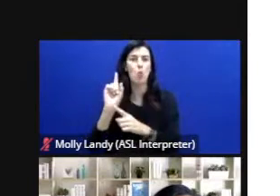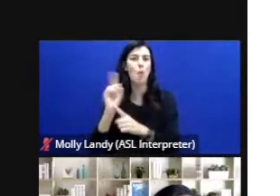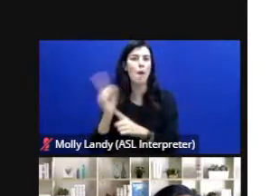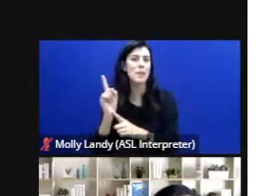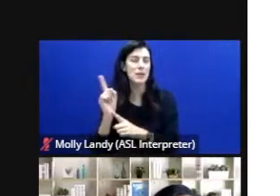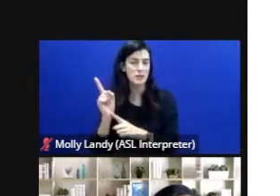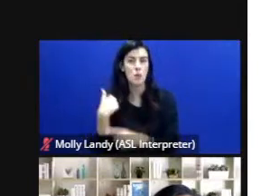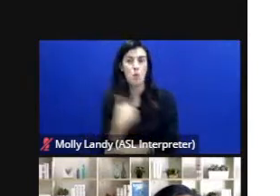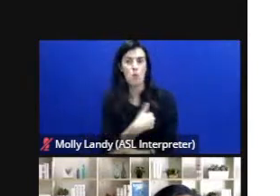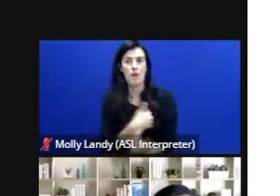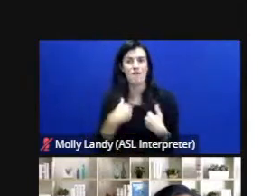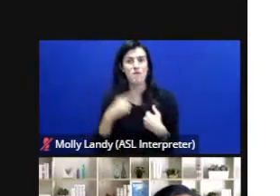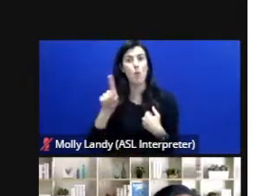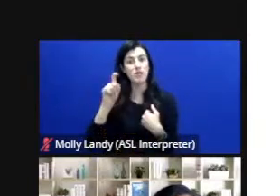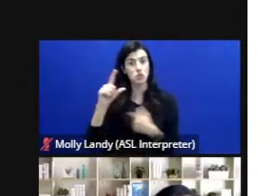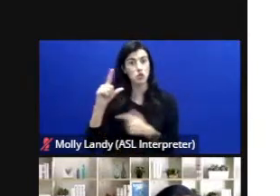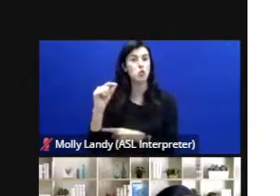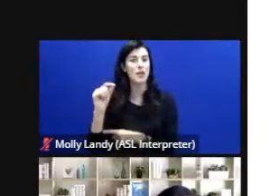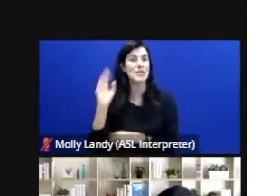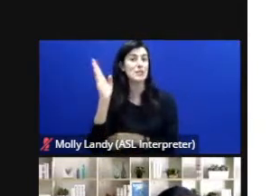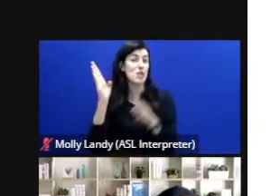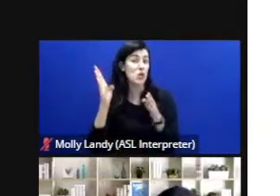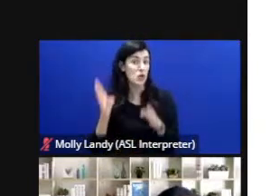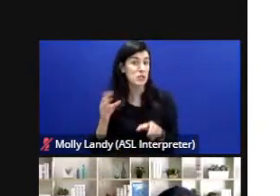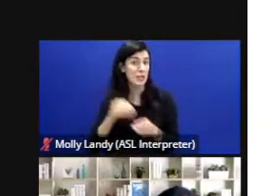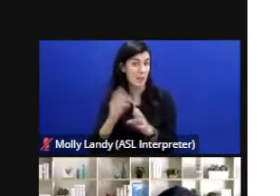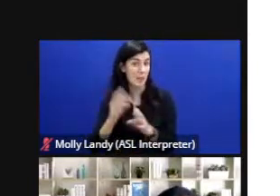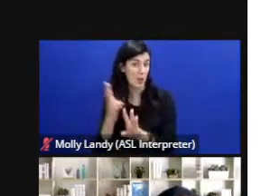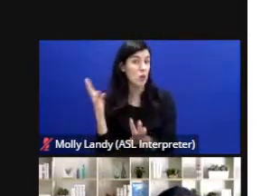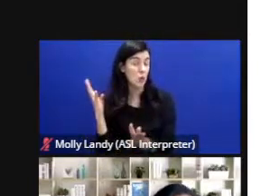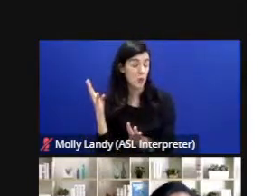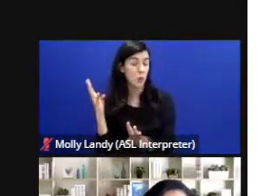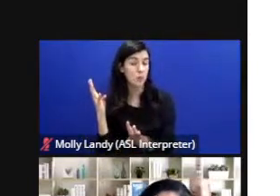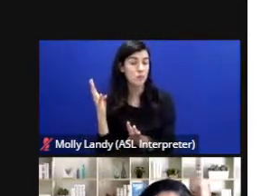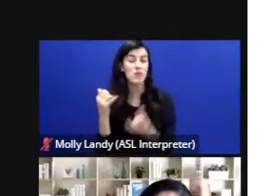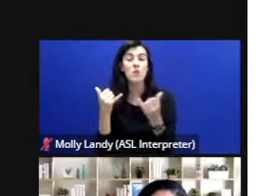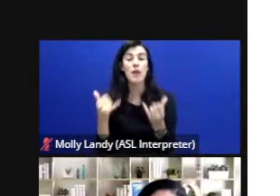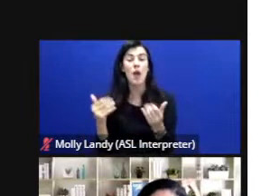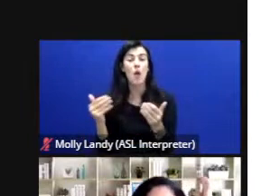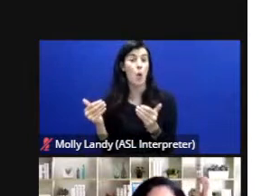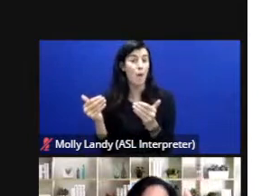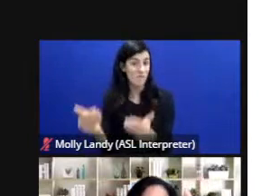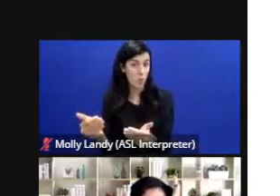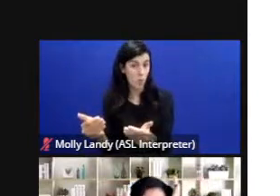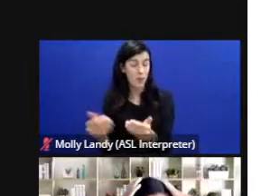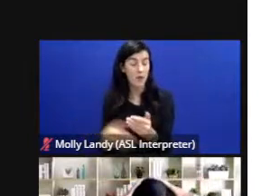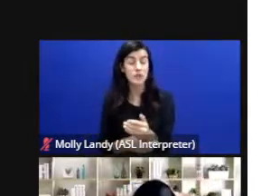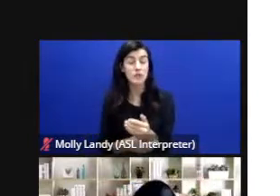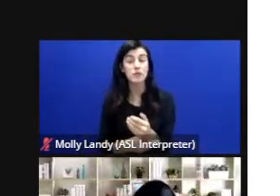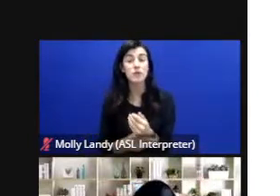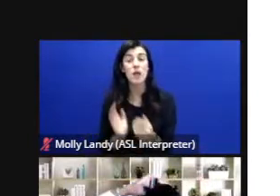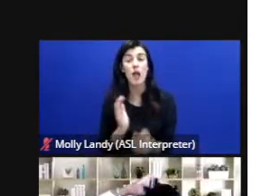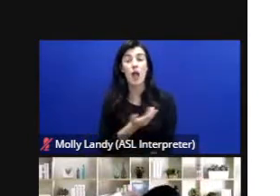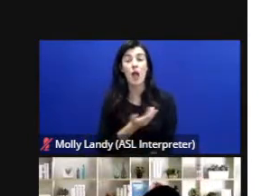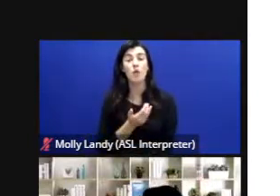120 speakers in the queue, let's go ahead and going forward, our